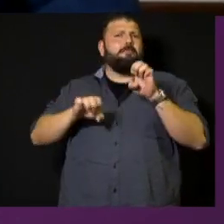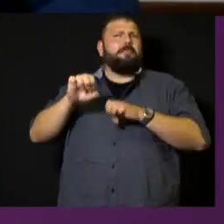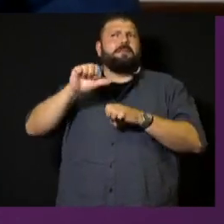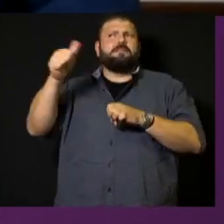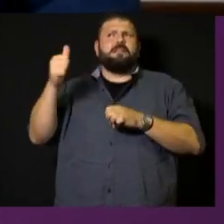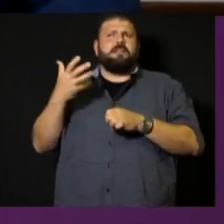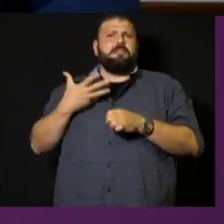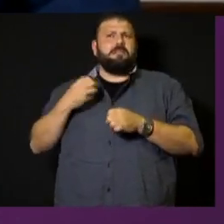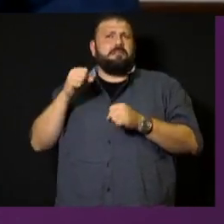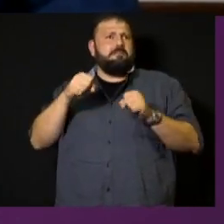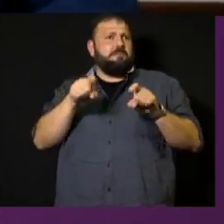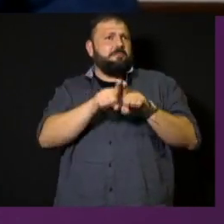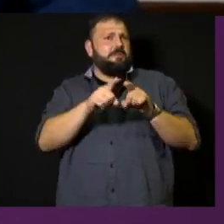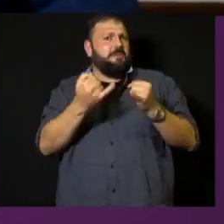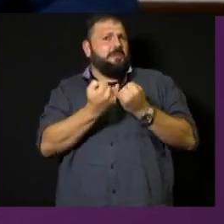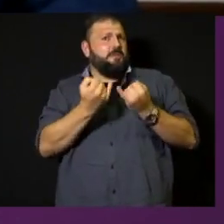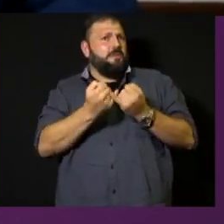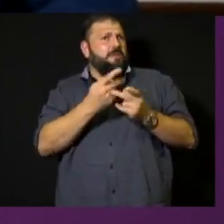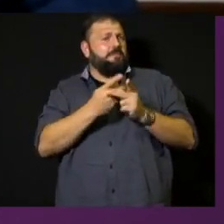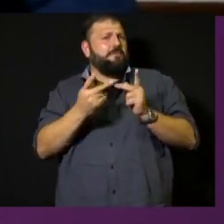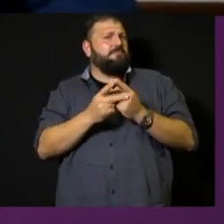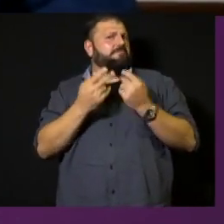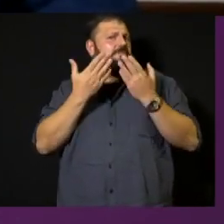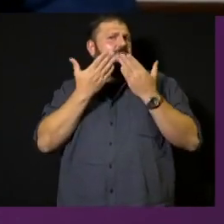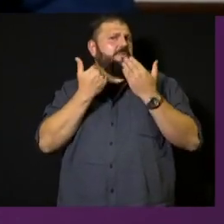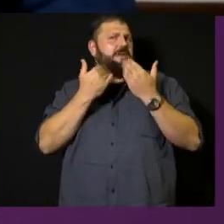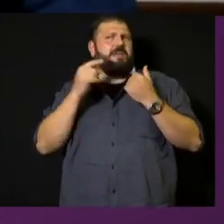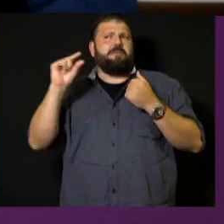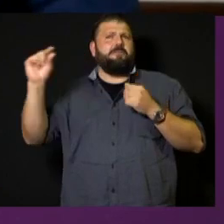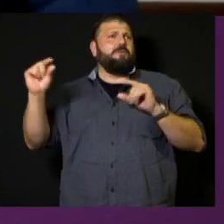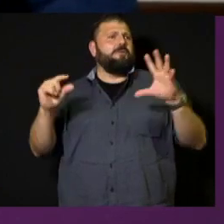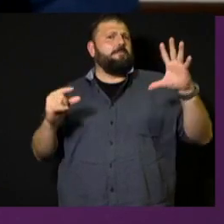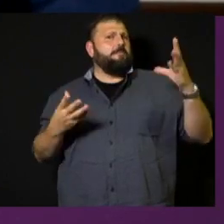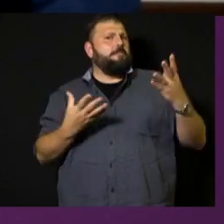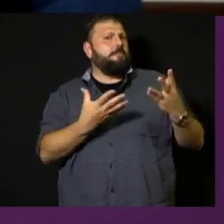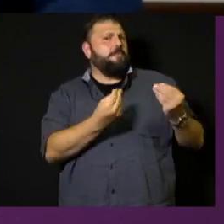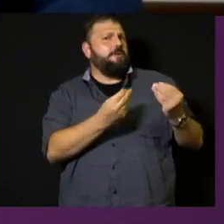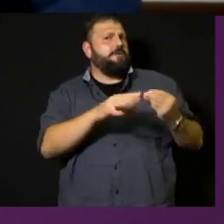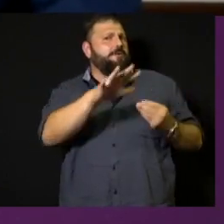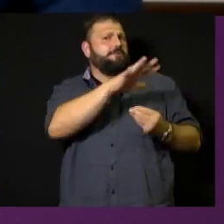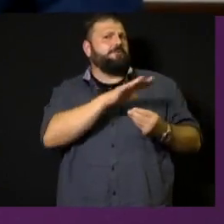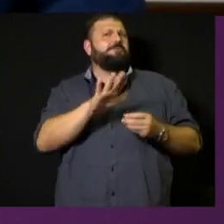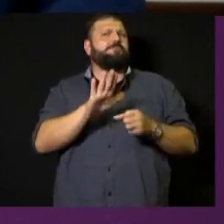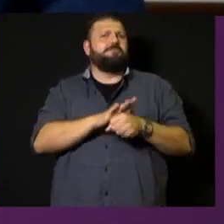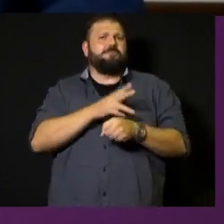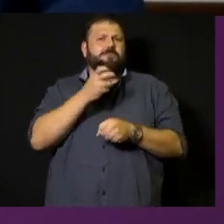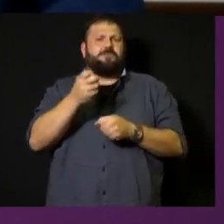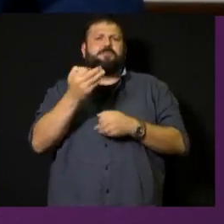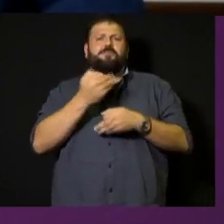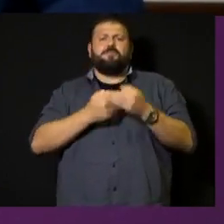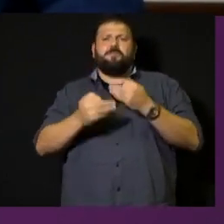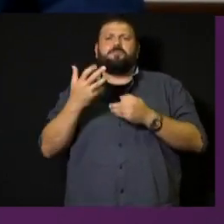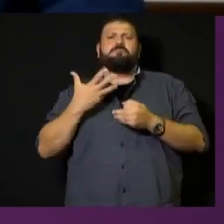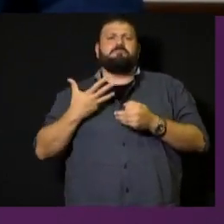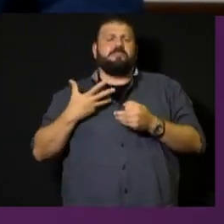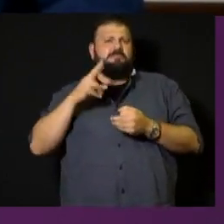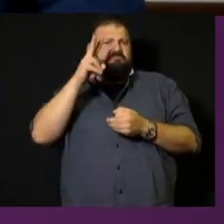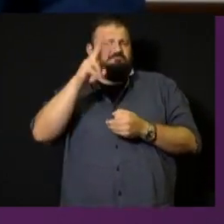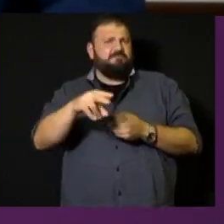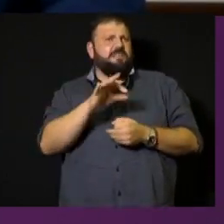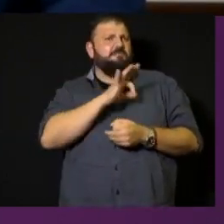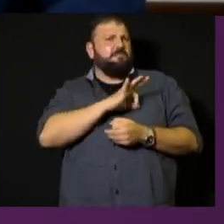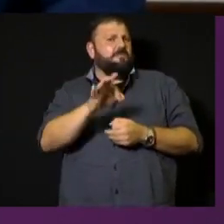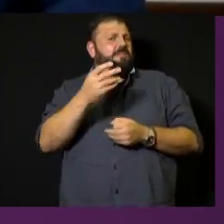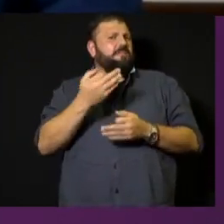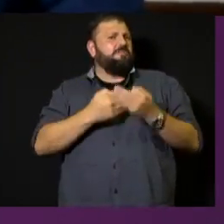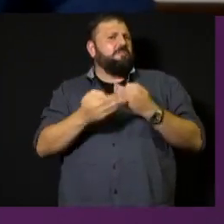has a product such as OmniLife. This product can mix among them. There's this detail,